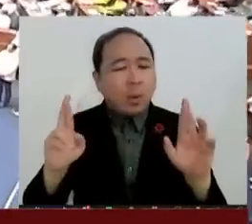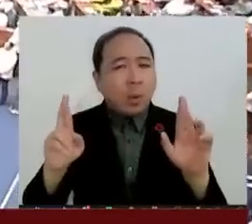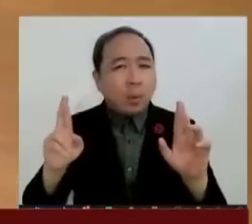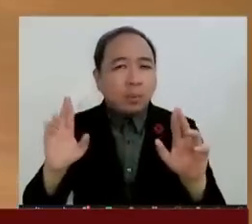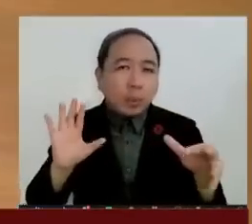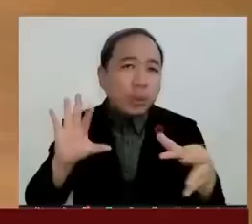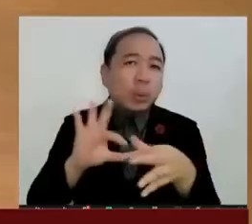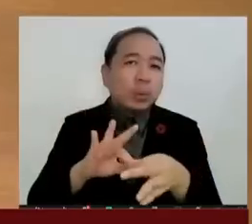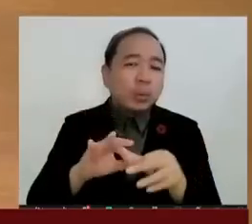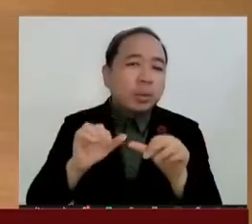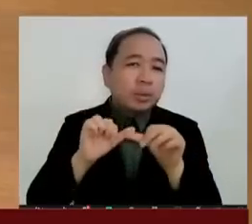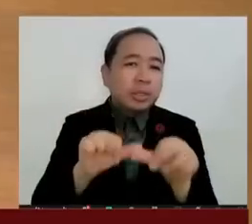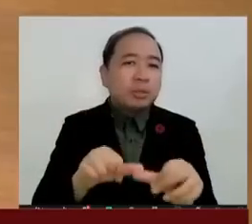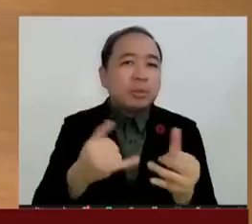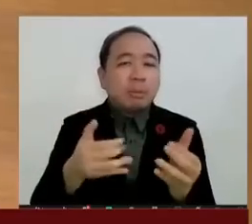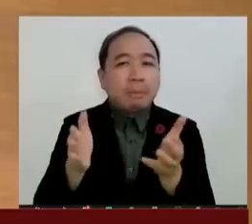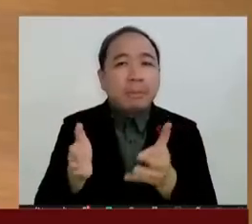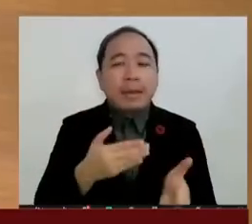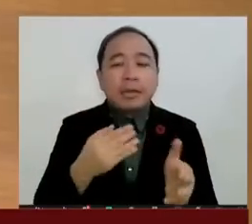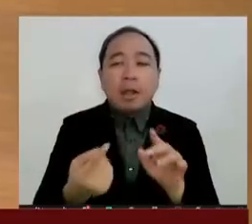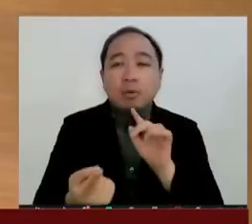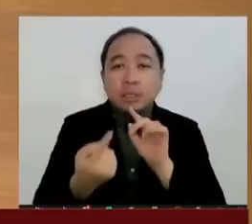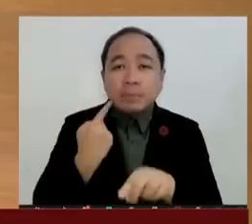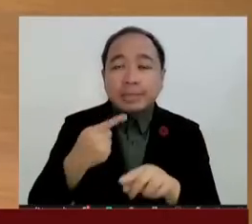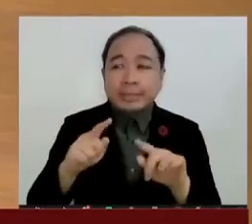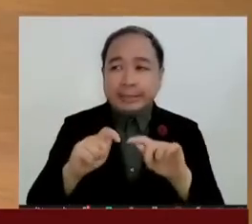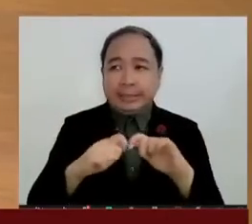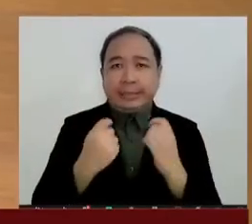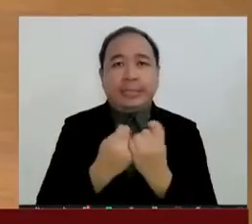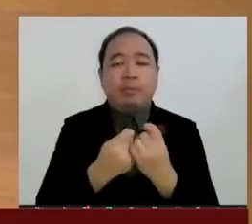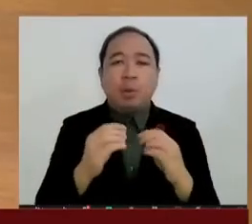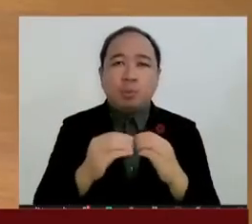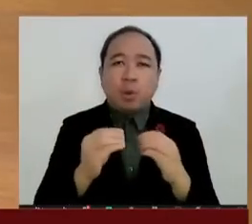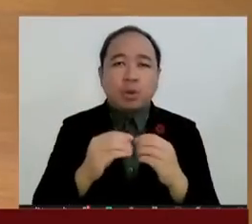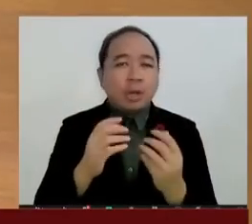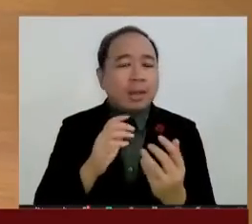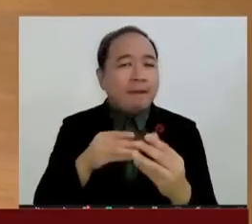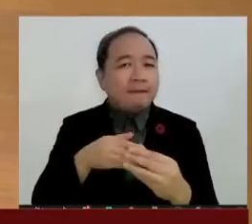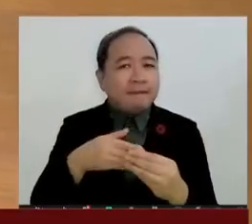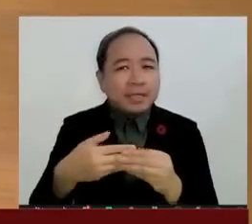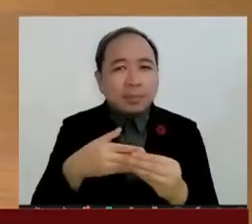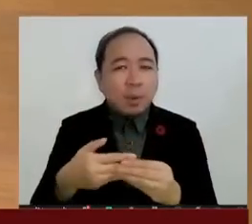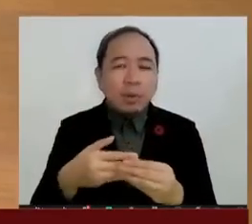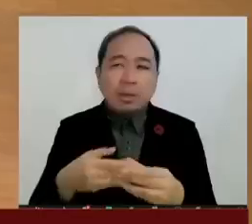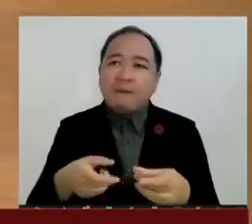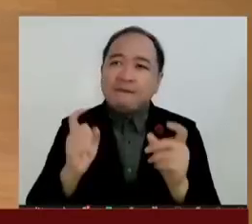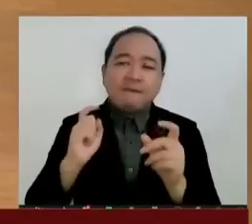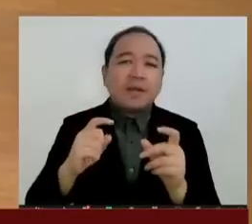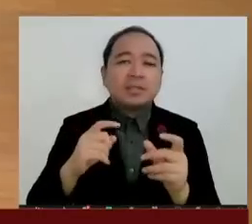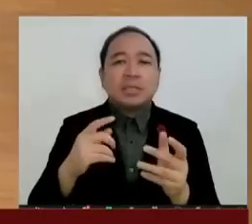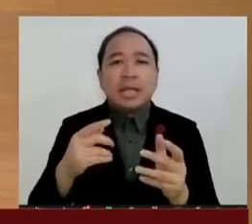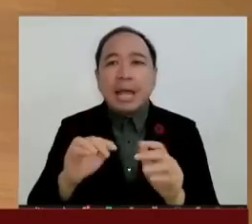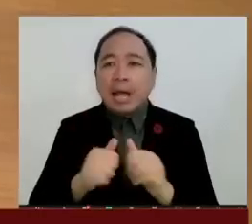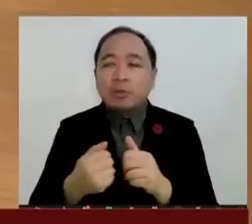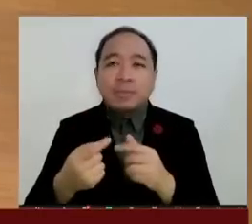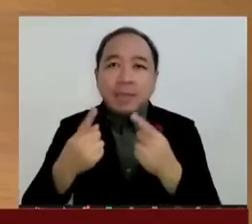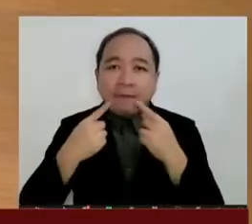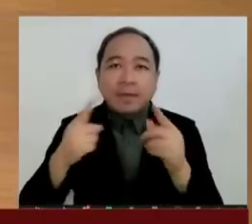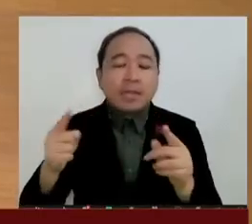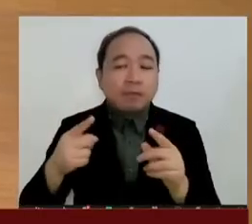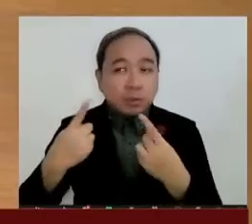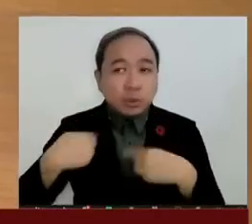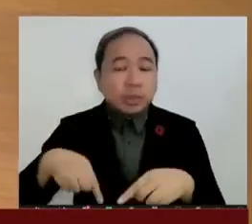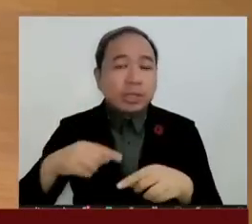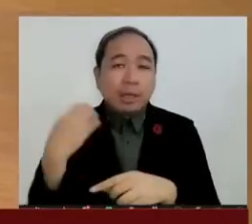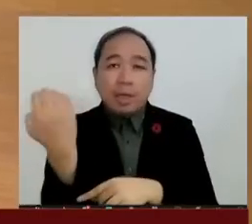our response teams to make them more adaptable, agile, and effective in times of calamities and crises, with a clear unity